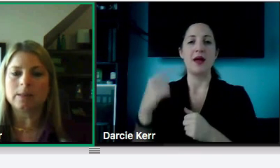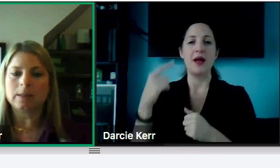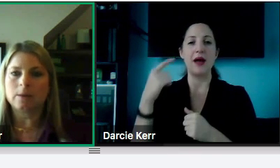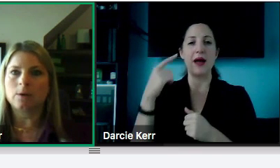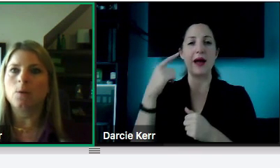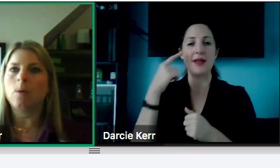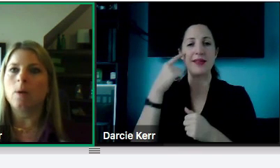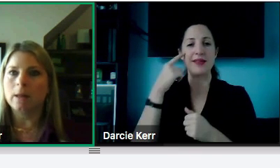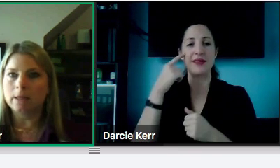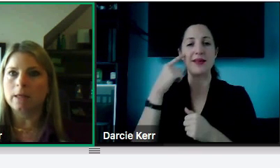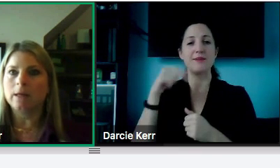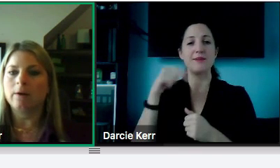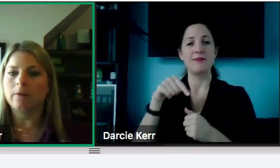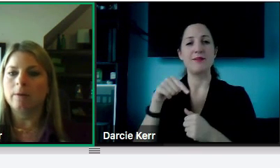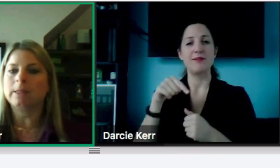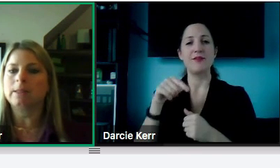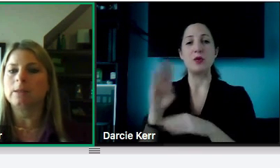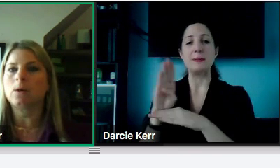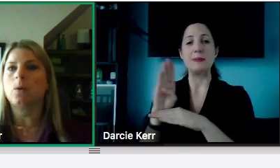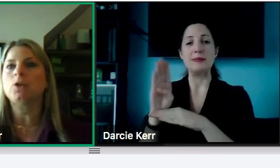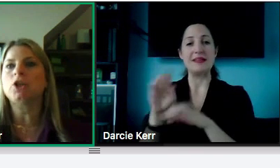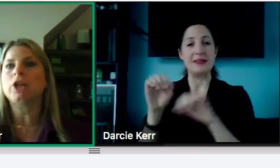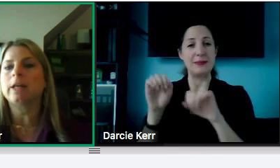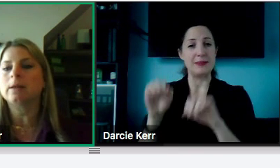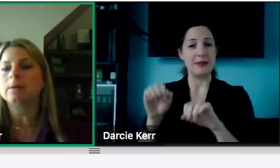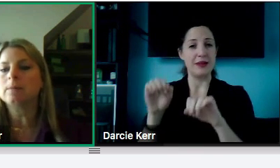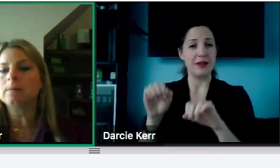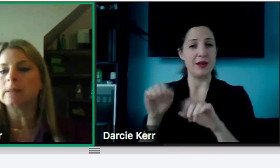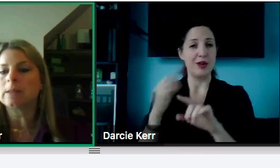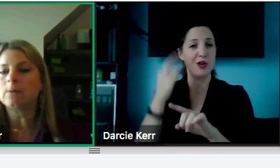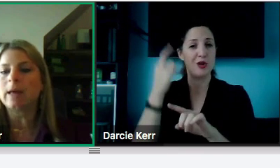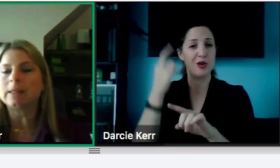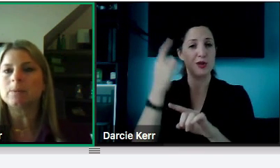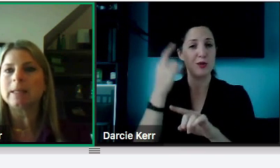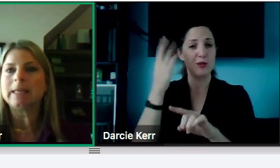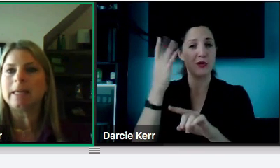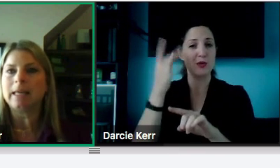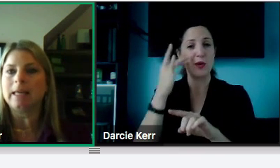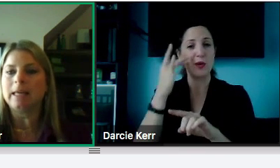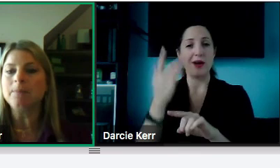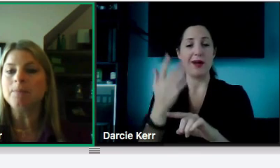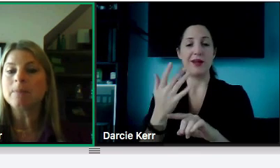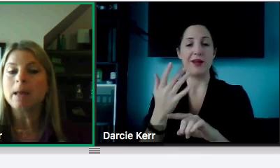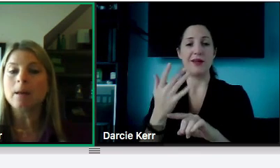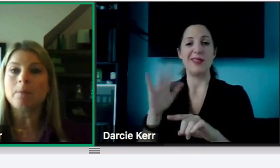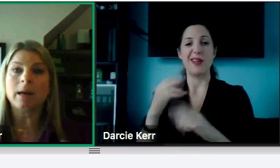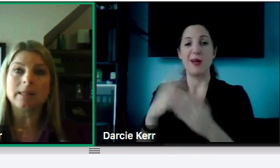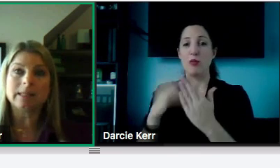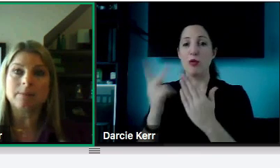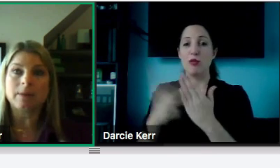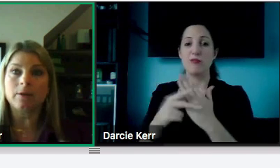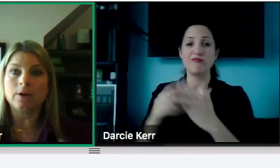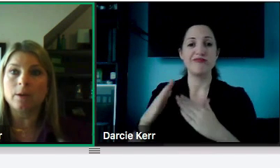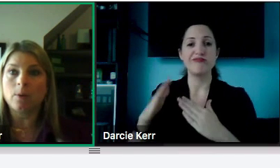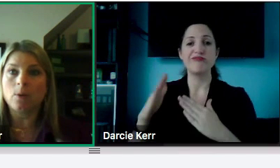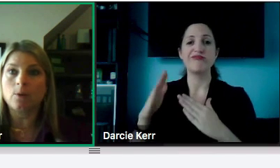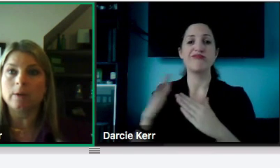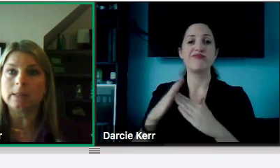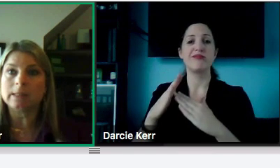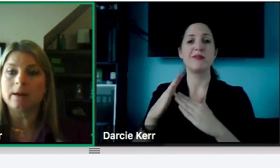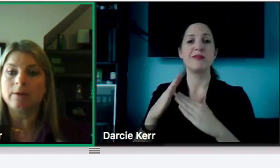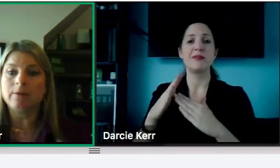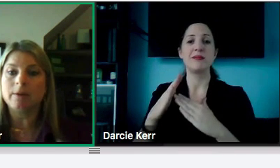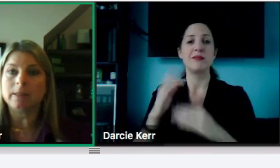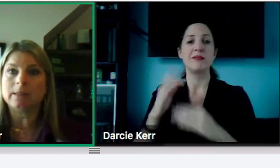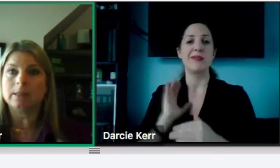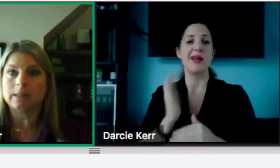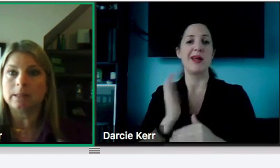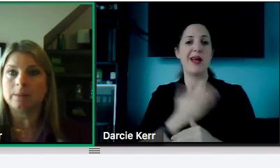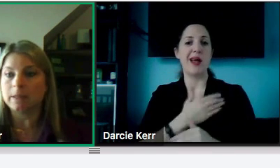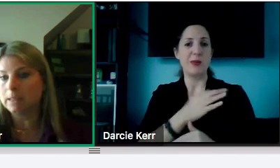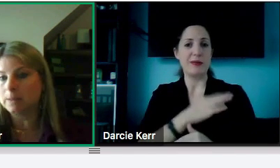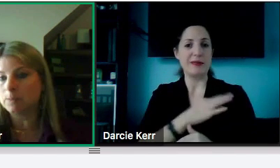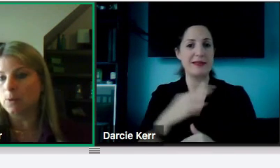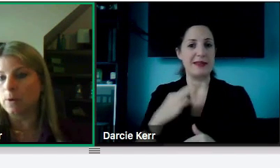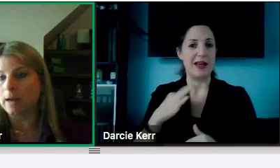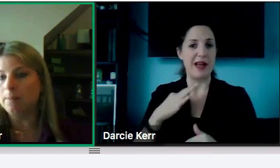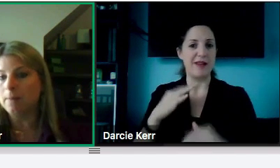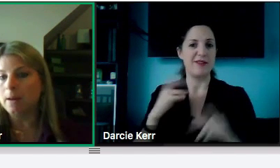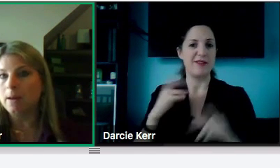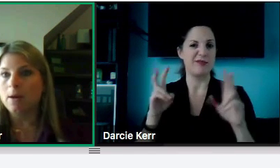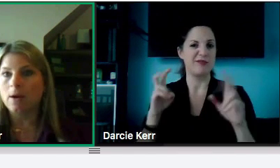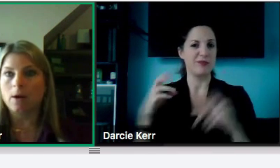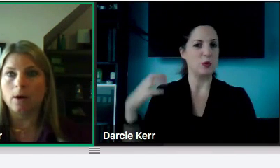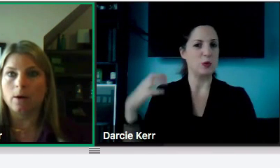program is the quality of the business coaching. So that's really key. But some other components of the Business